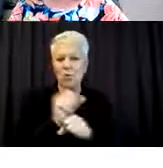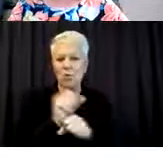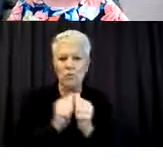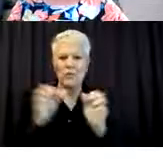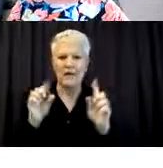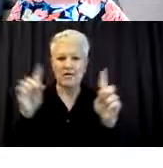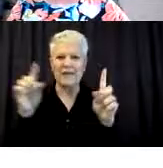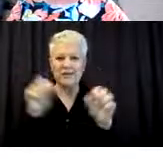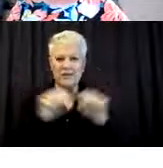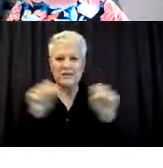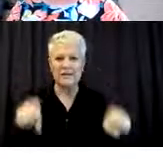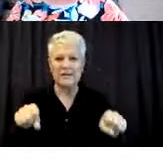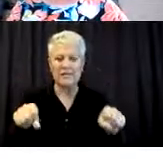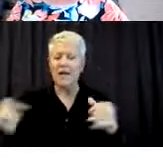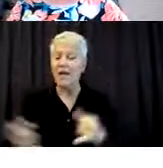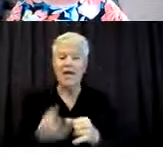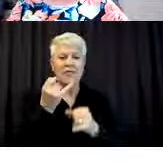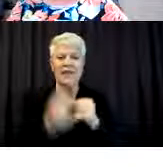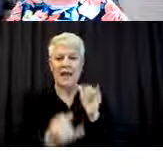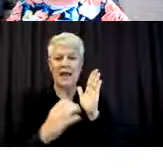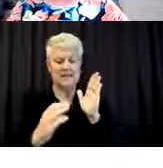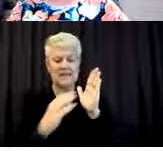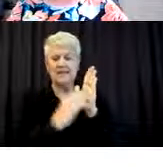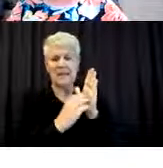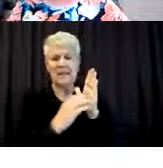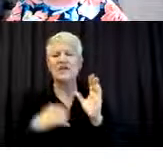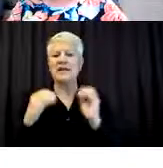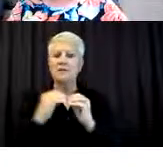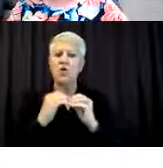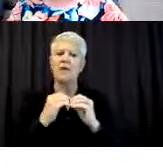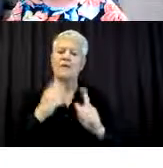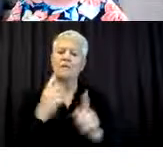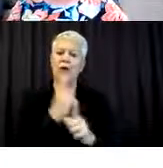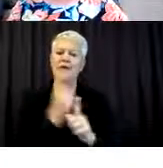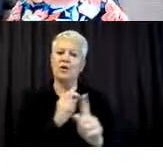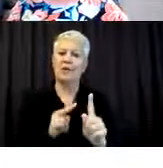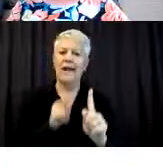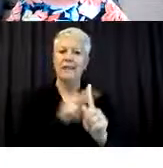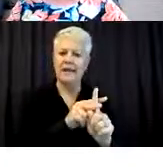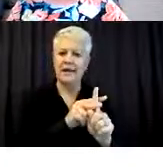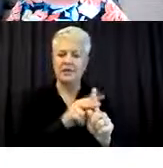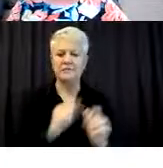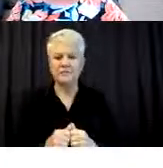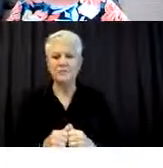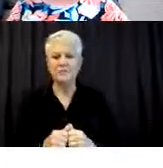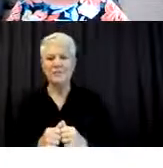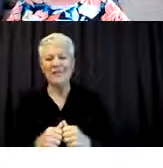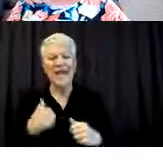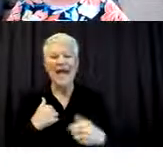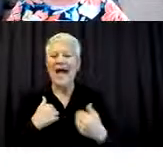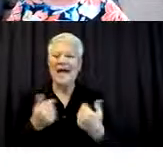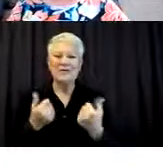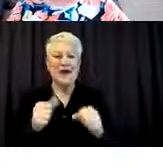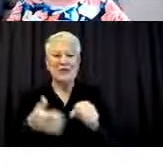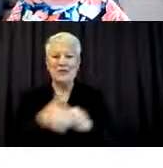system. The last section then will be a more of a practical application. This trying to cover